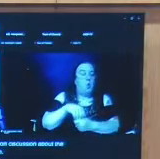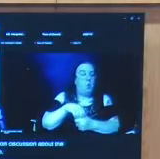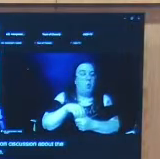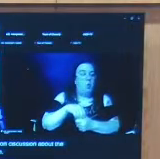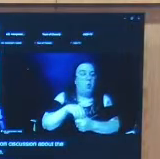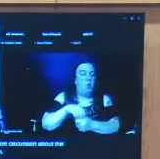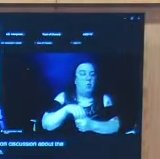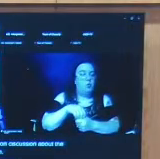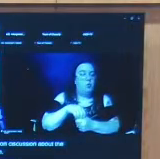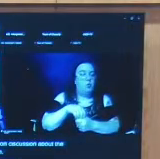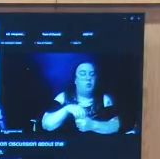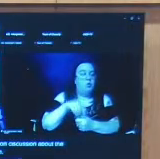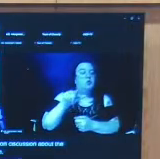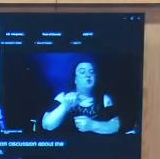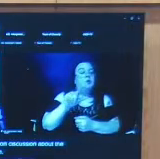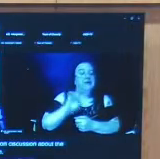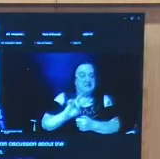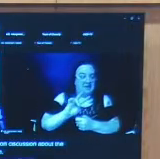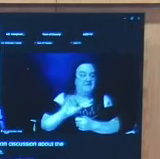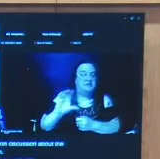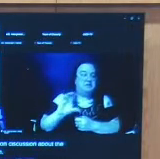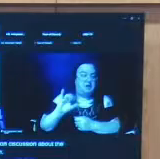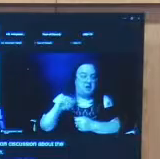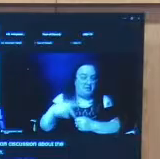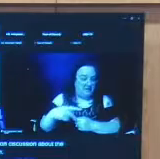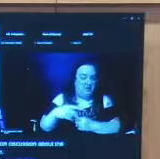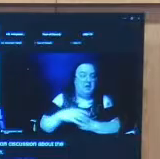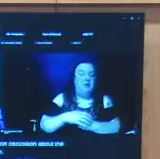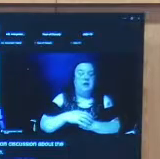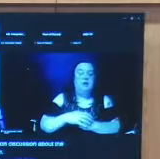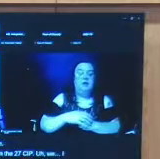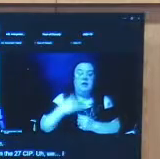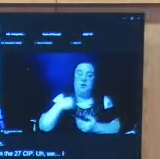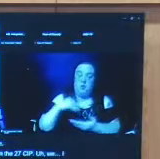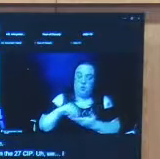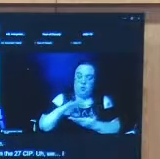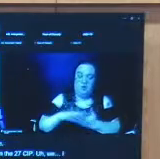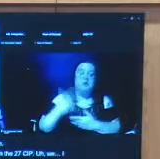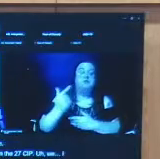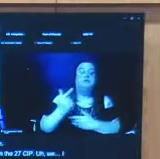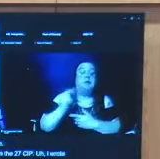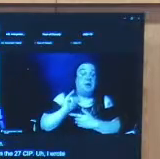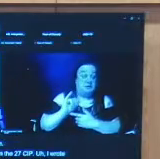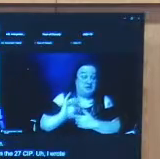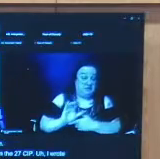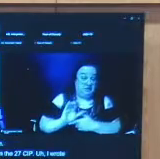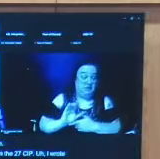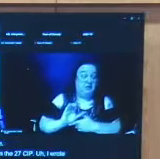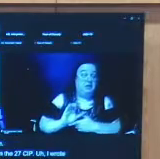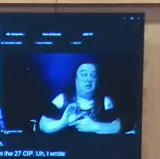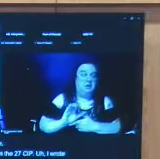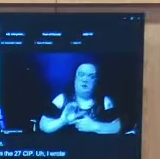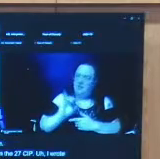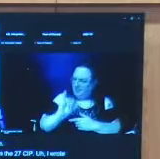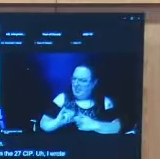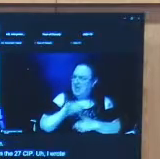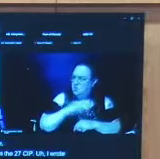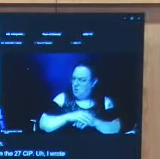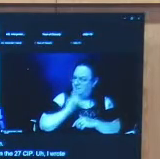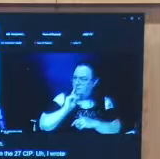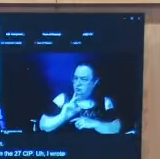27 CIP. I wrote down GIC. Is that on for the